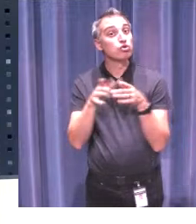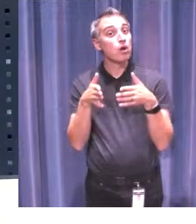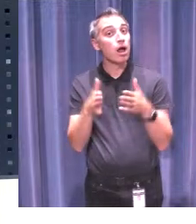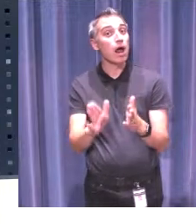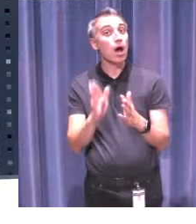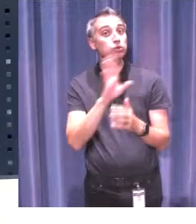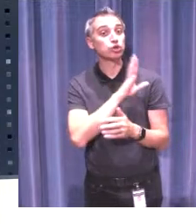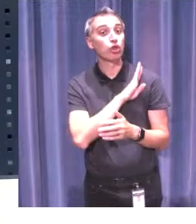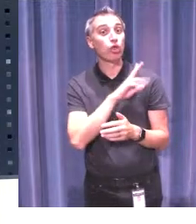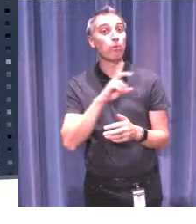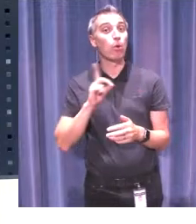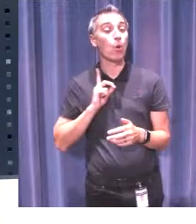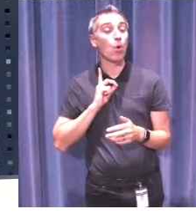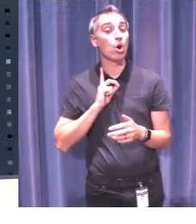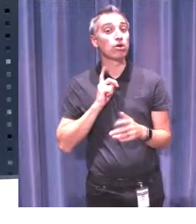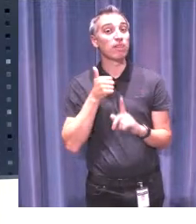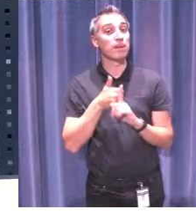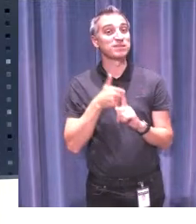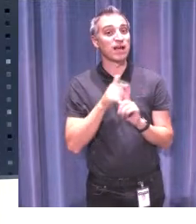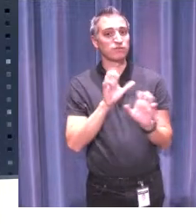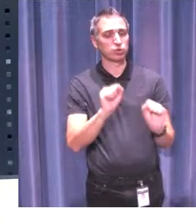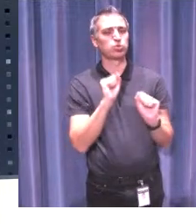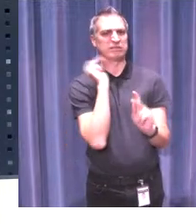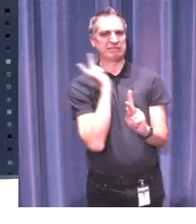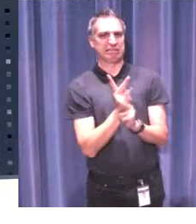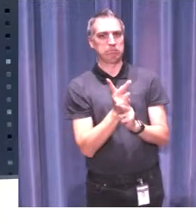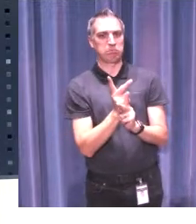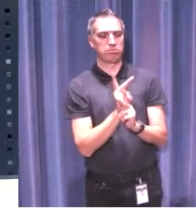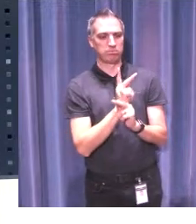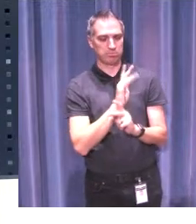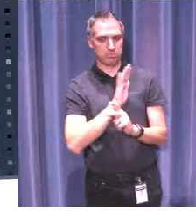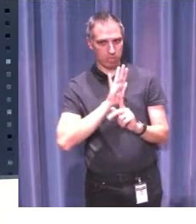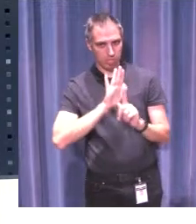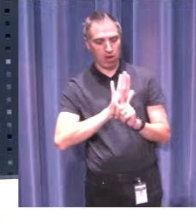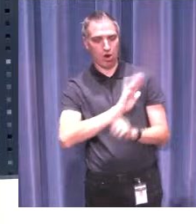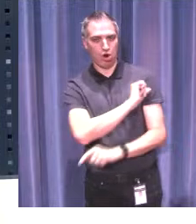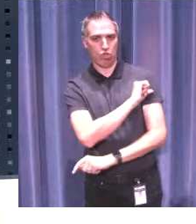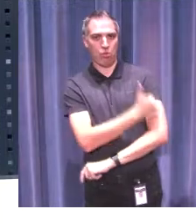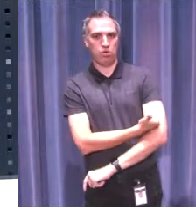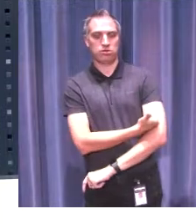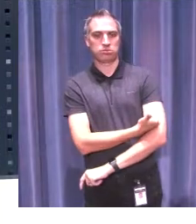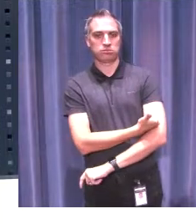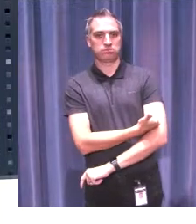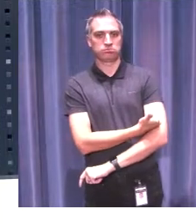to retain that authority and do so in its